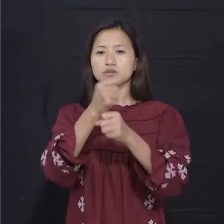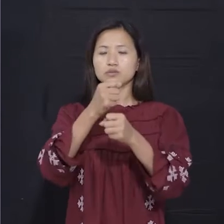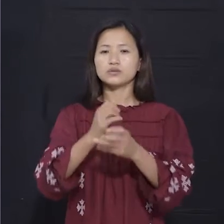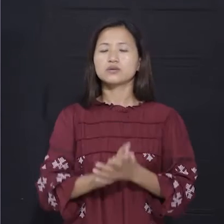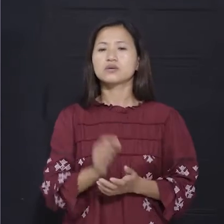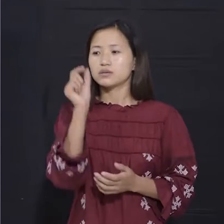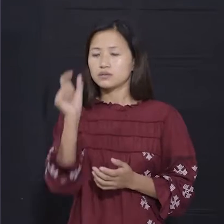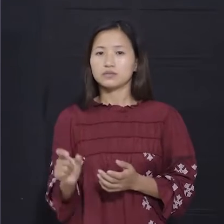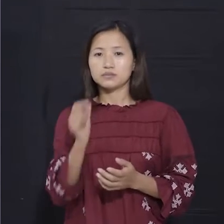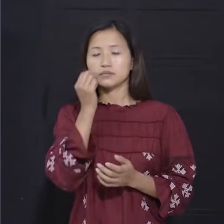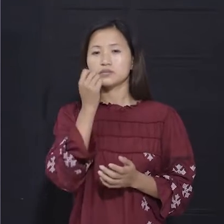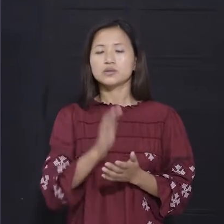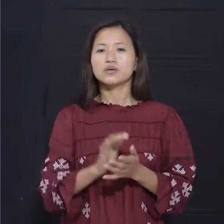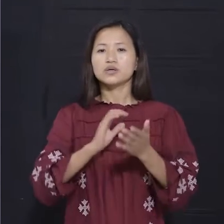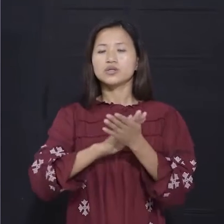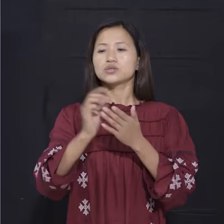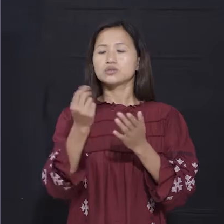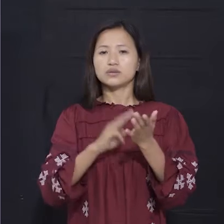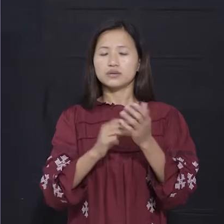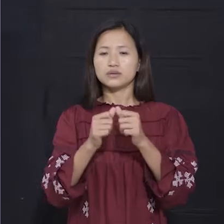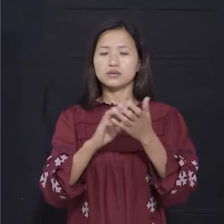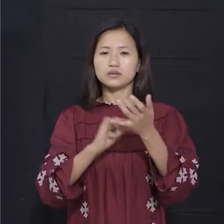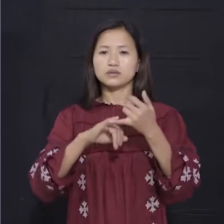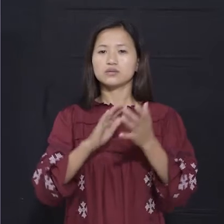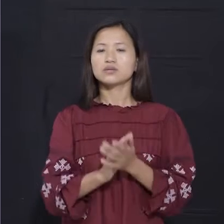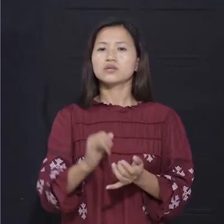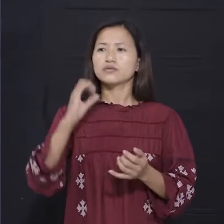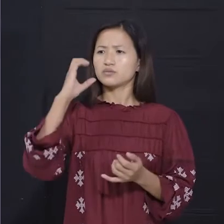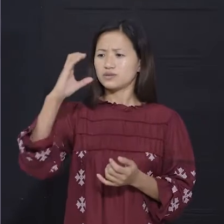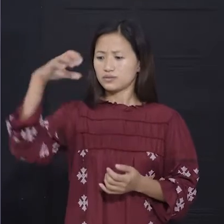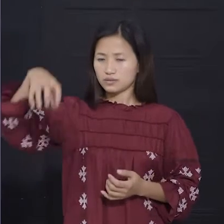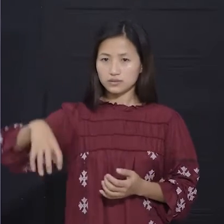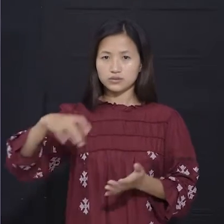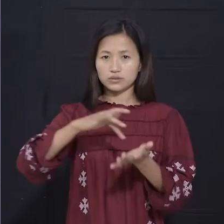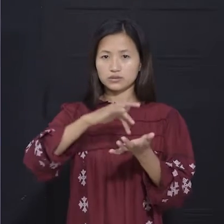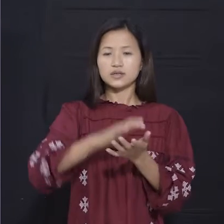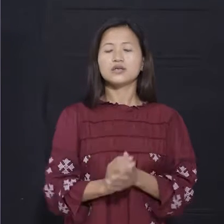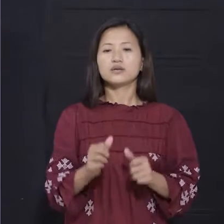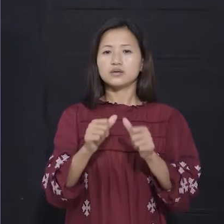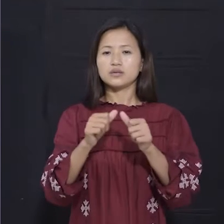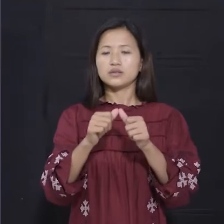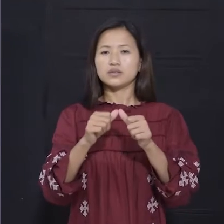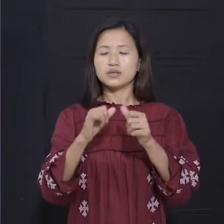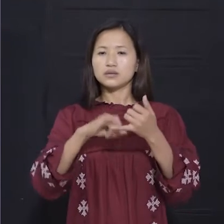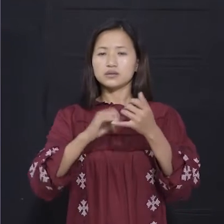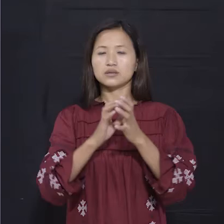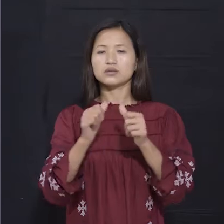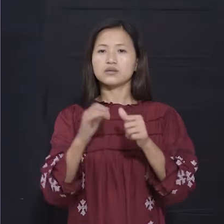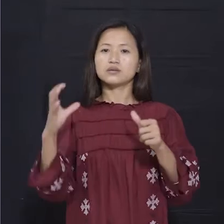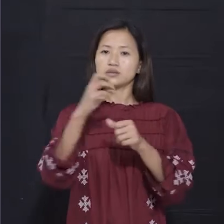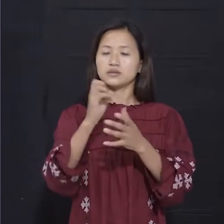time the Hunas, all right, the Hunas were the tribal people from Central Asia, and they had an eye over the